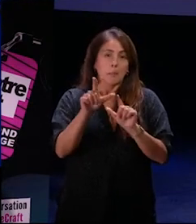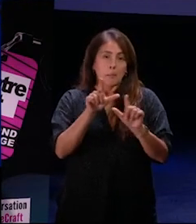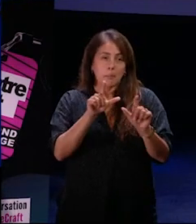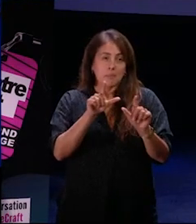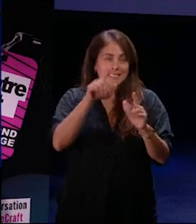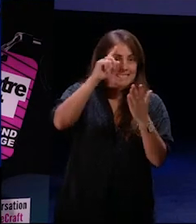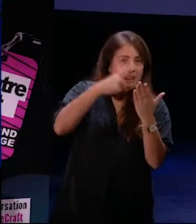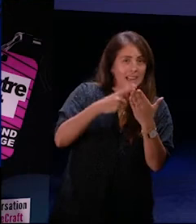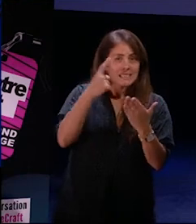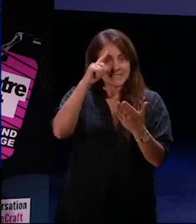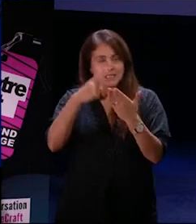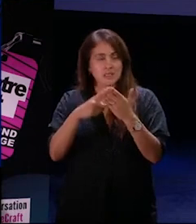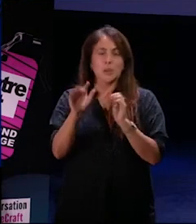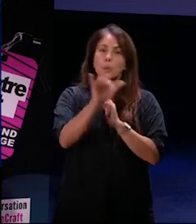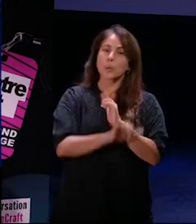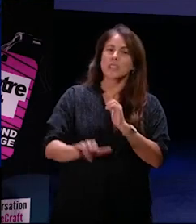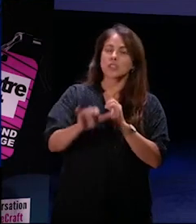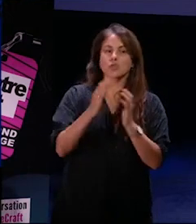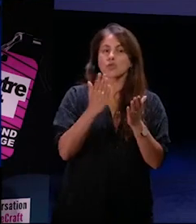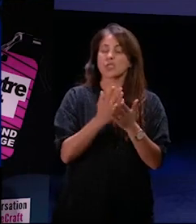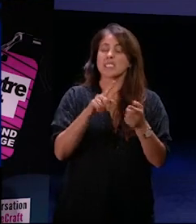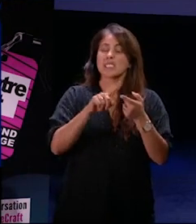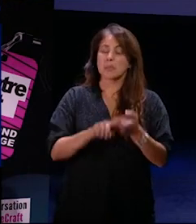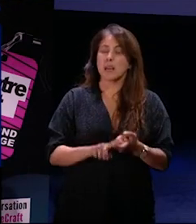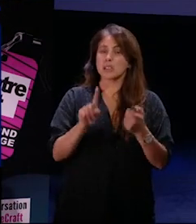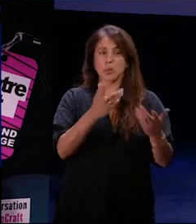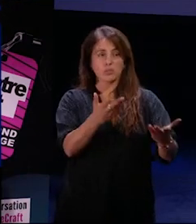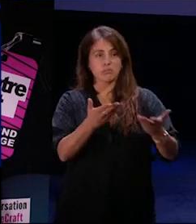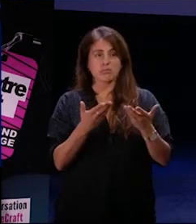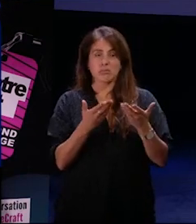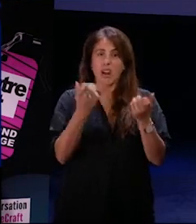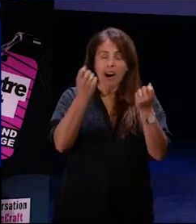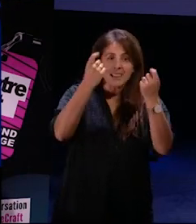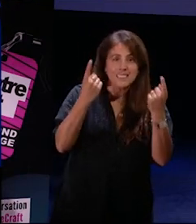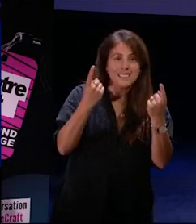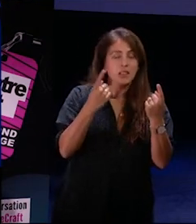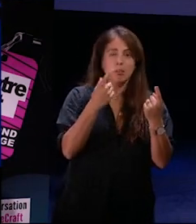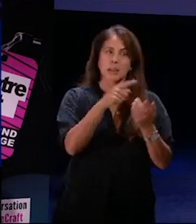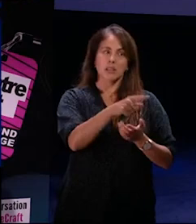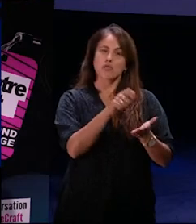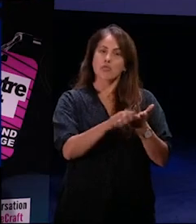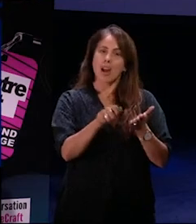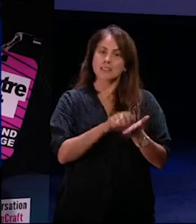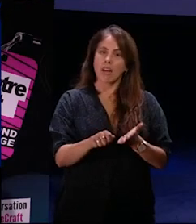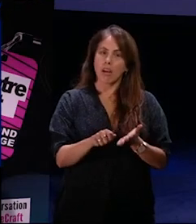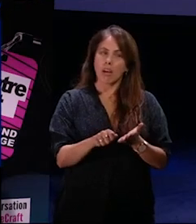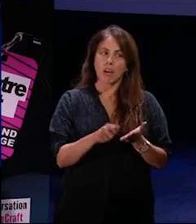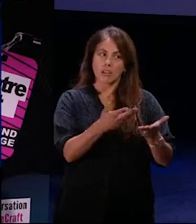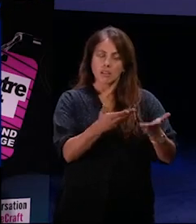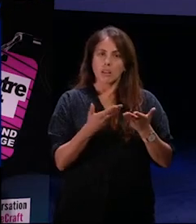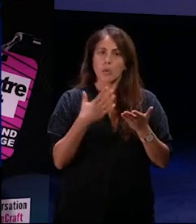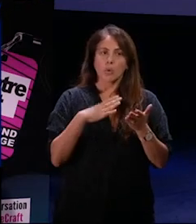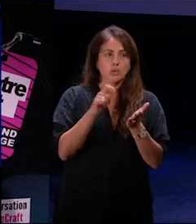pieces, it's what's presented to me either as an idea, like a writer that wanted to write up about